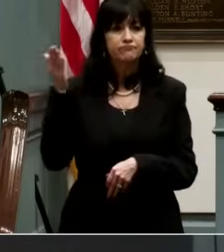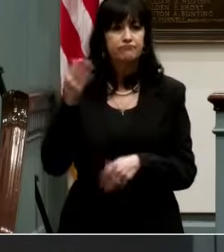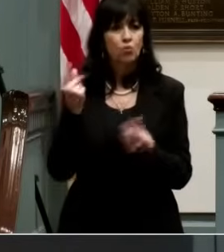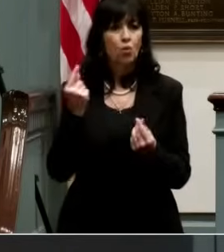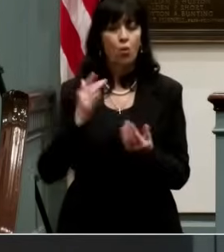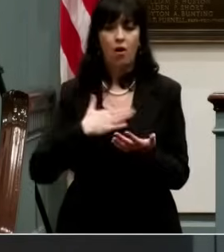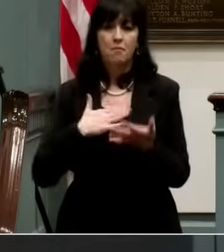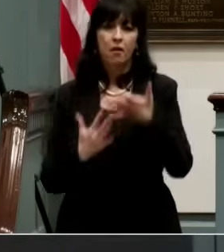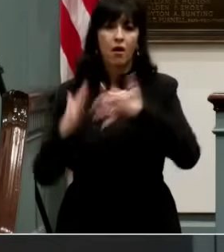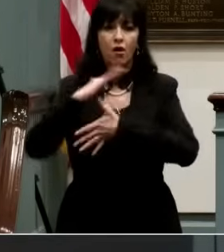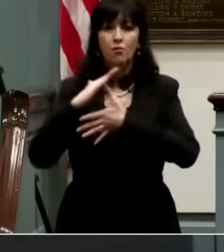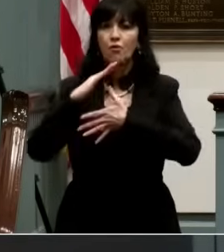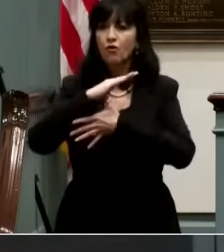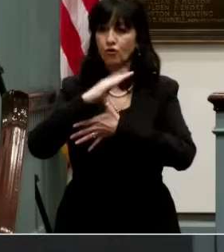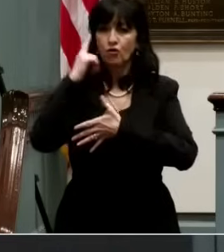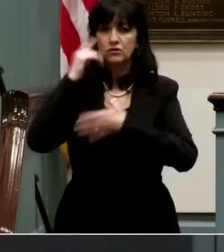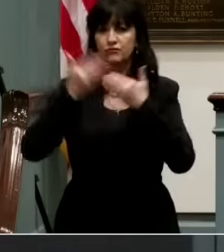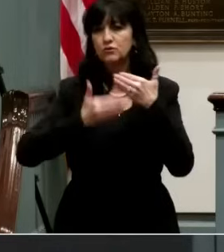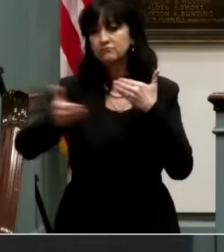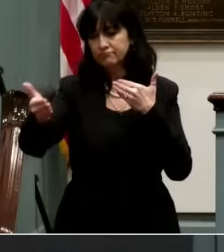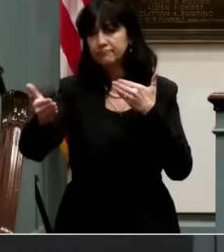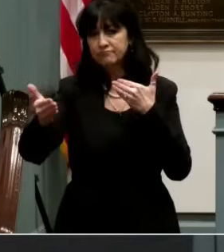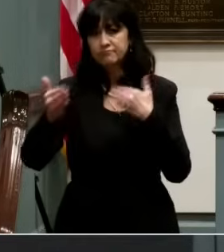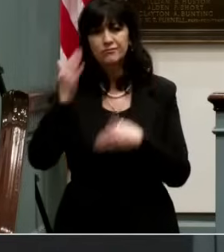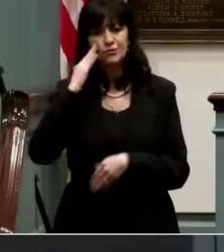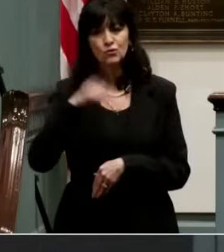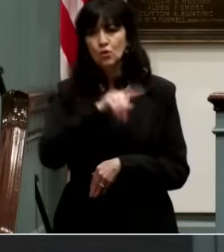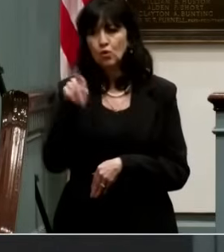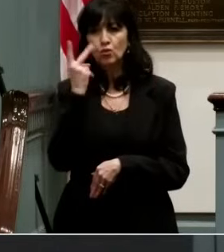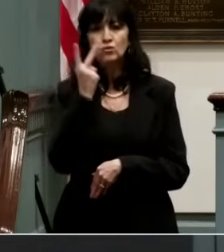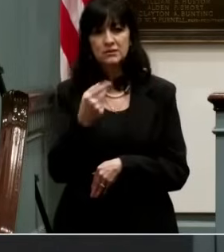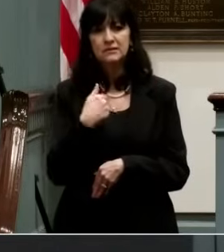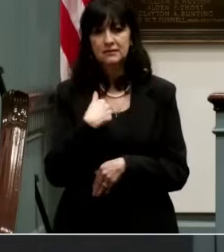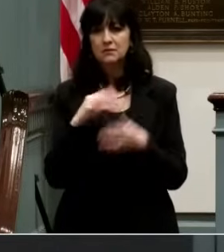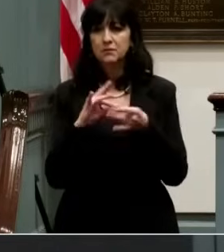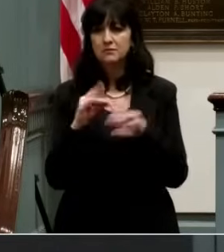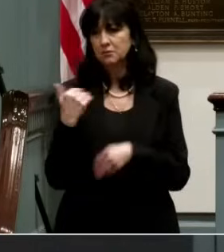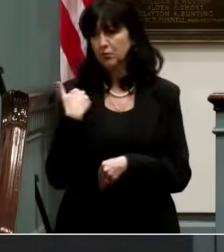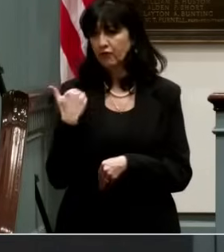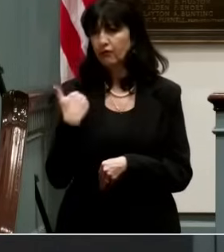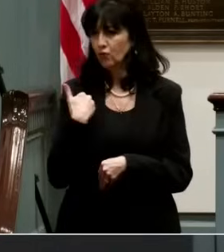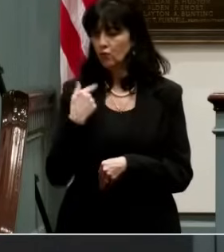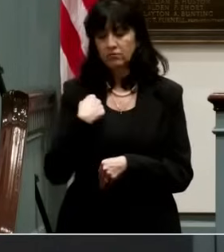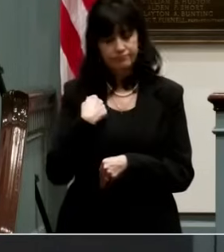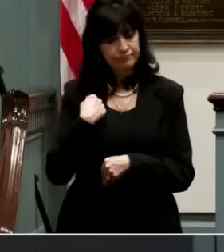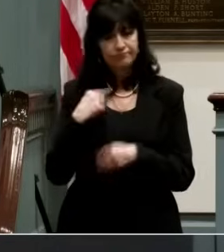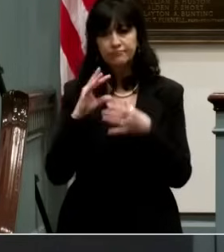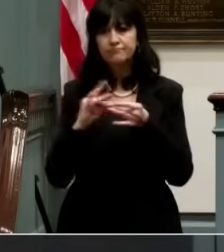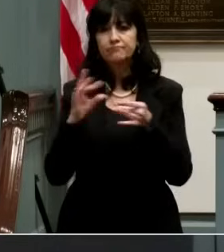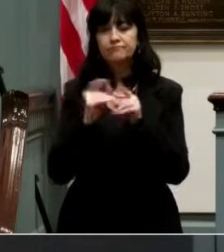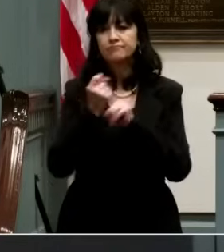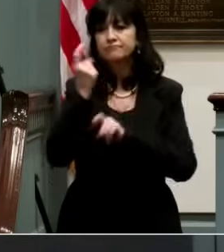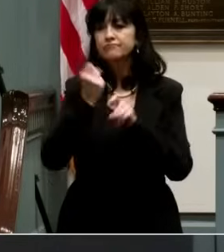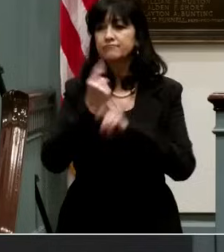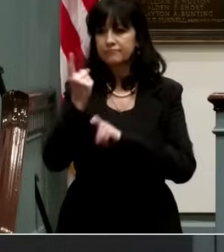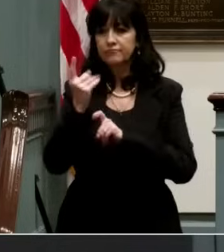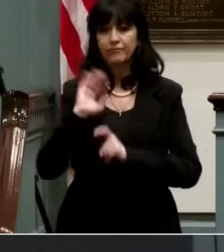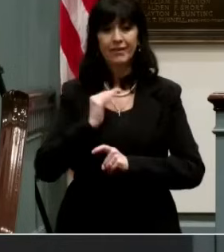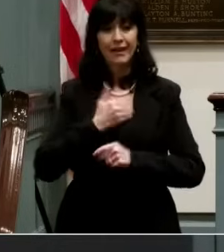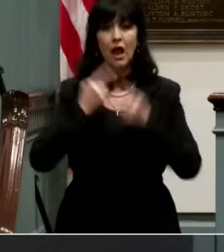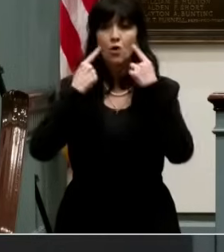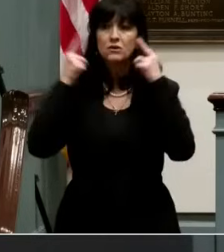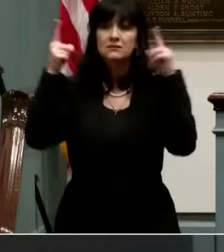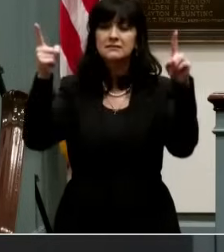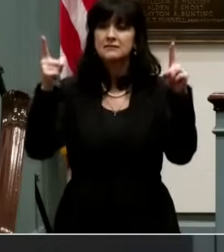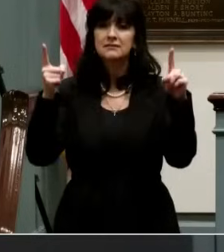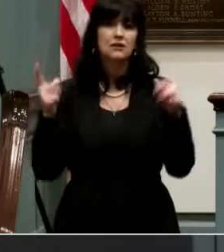say this before because I've said it every year. I believe that our success as a state must start with building